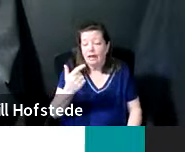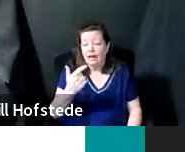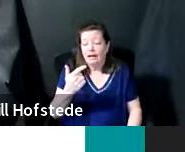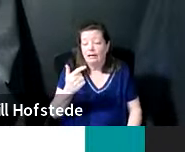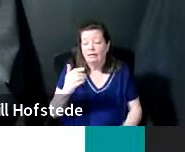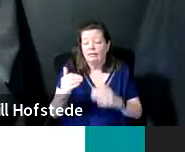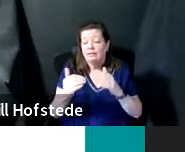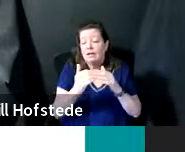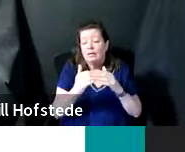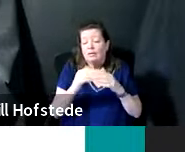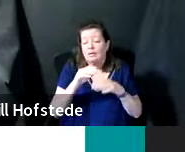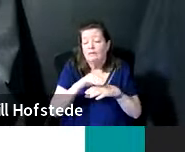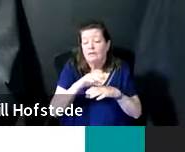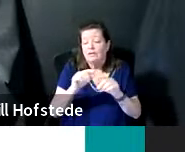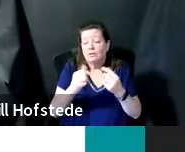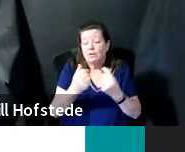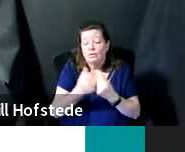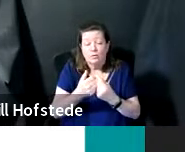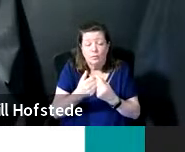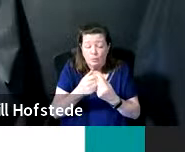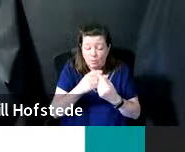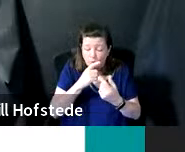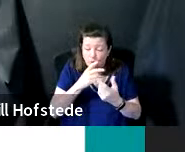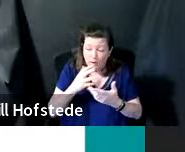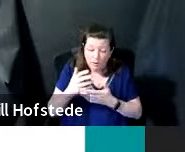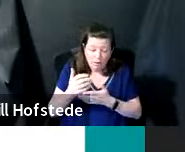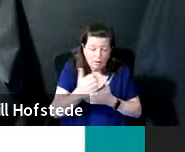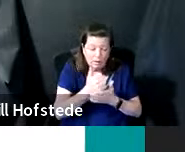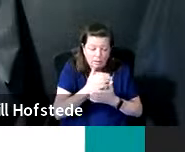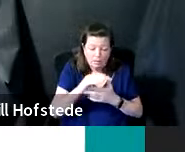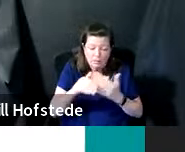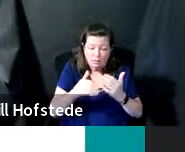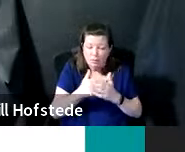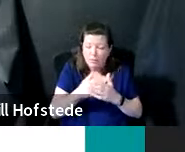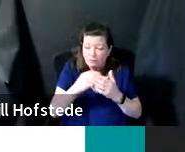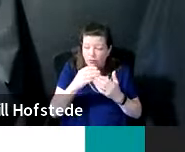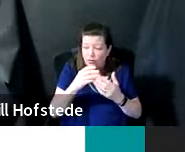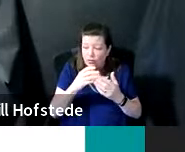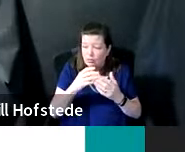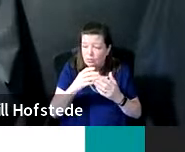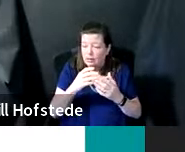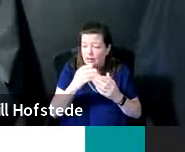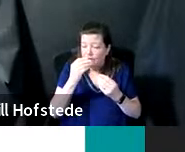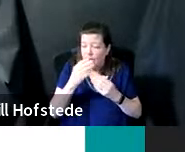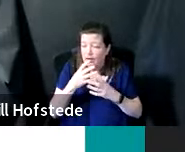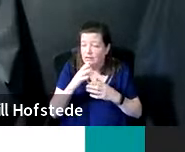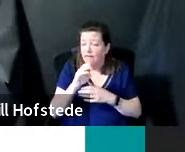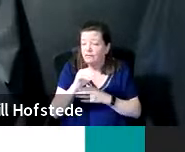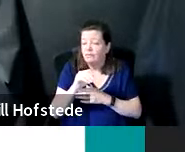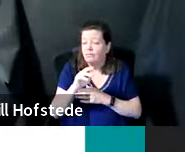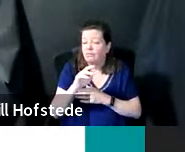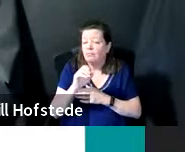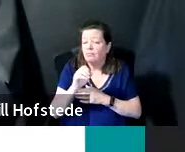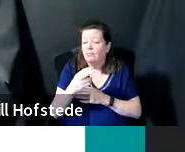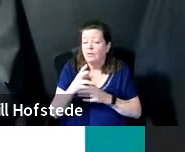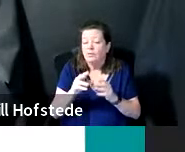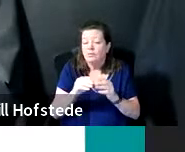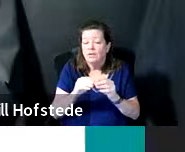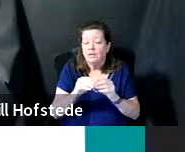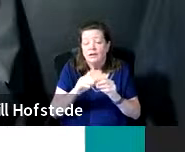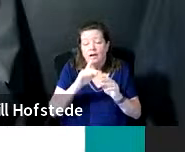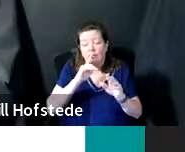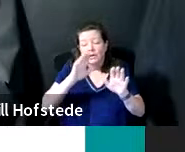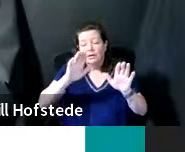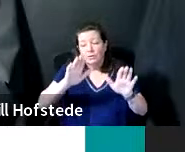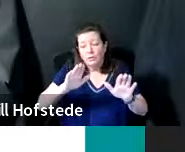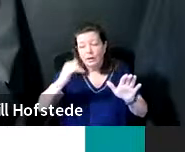We were able to capture all of the input that you provided from your March meeting and had some really great ideas